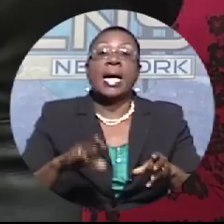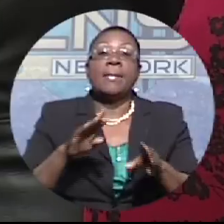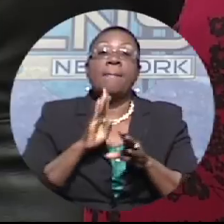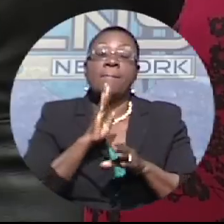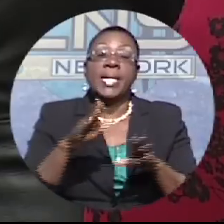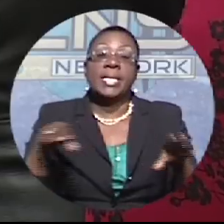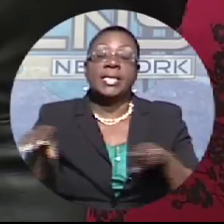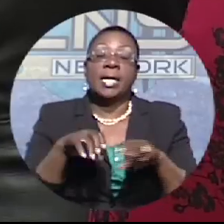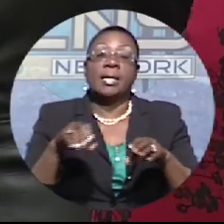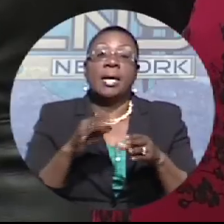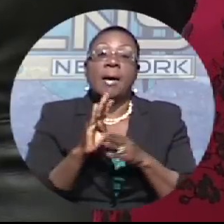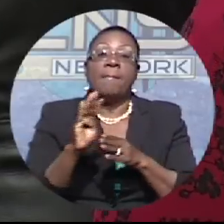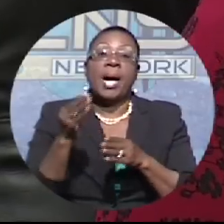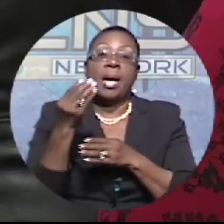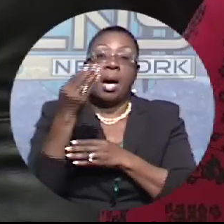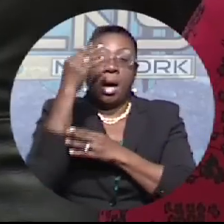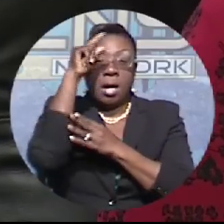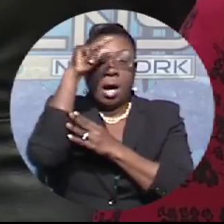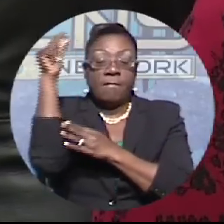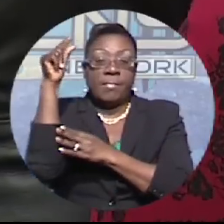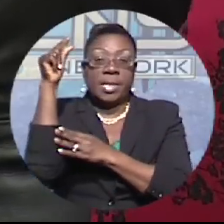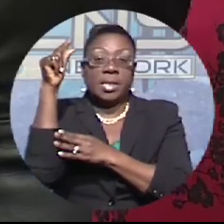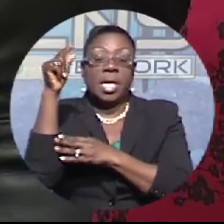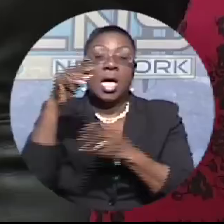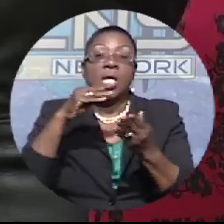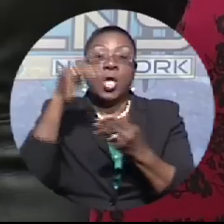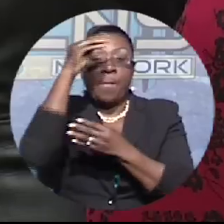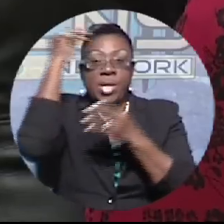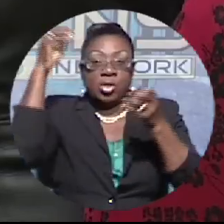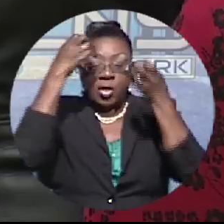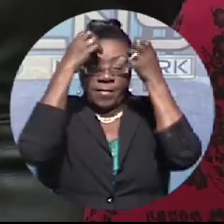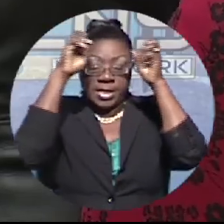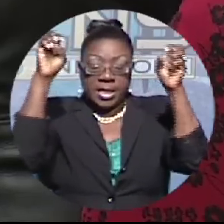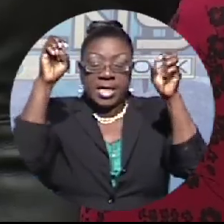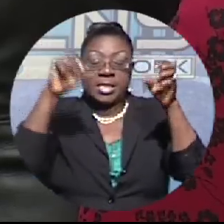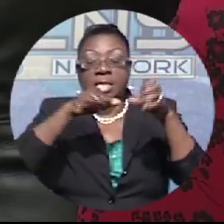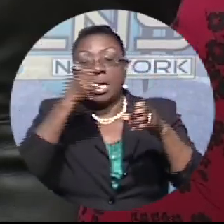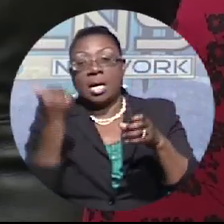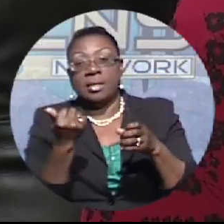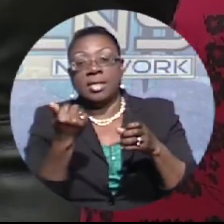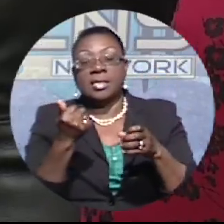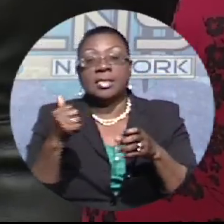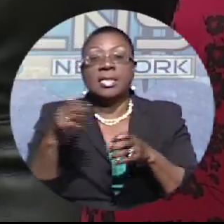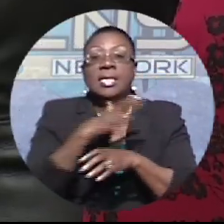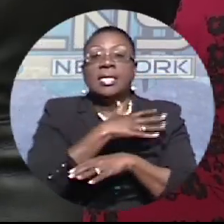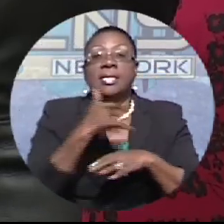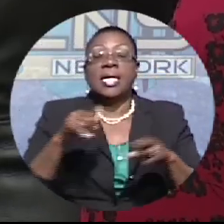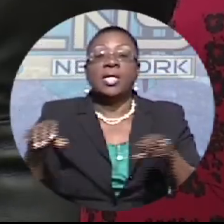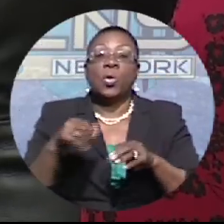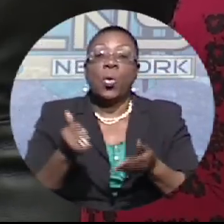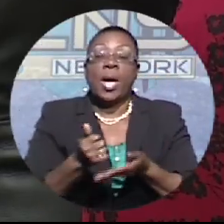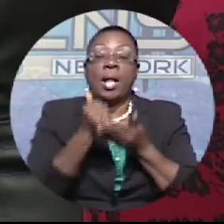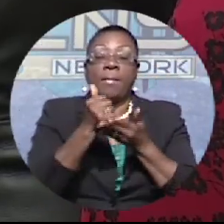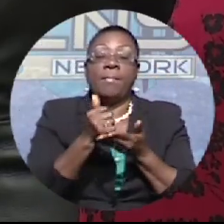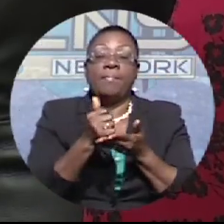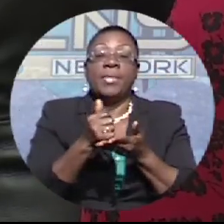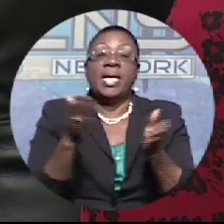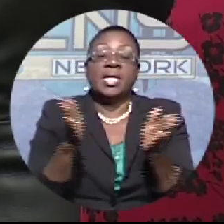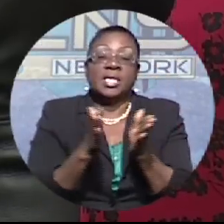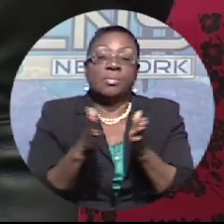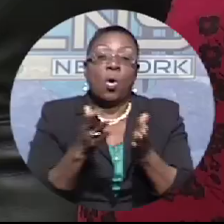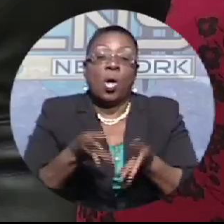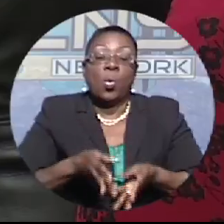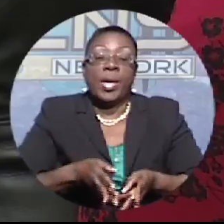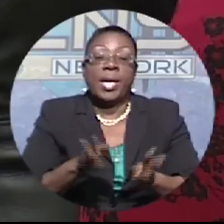done by our own government, the Ministry of Education and the others. They do assist in a small